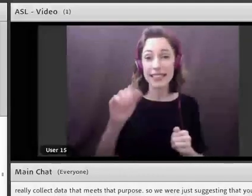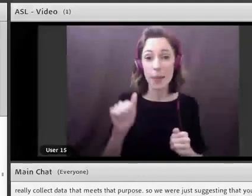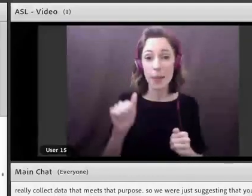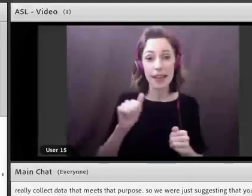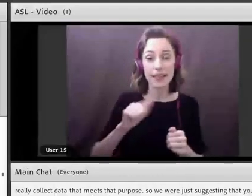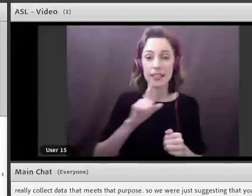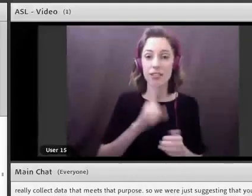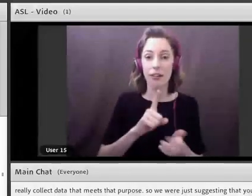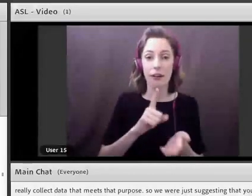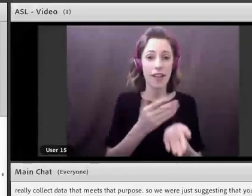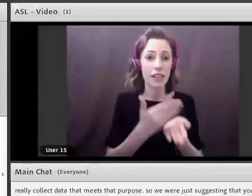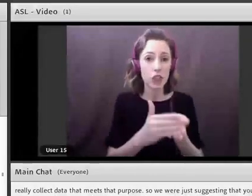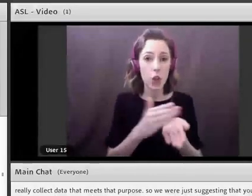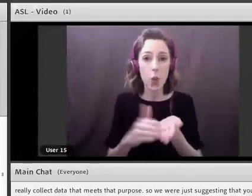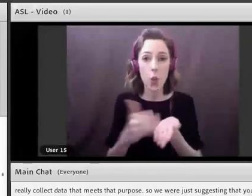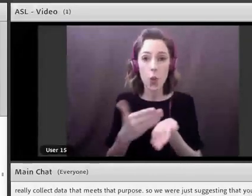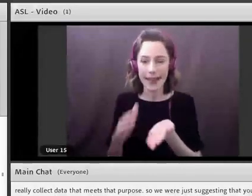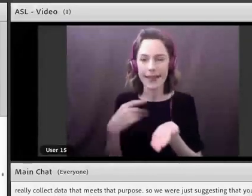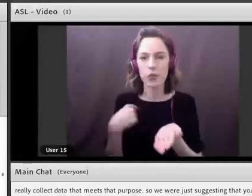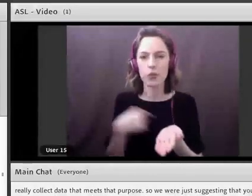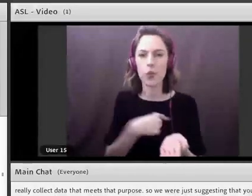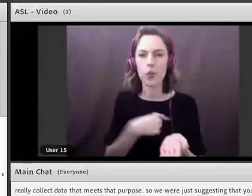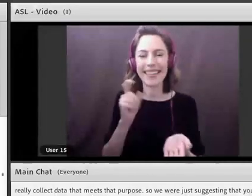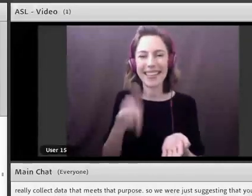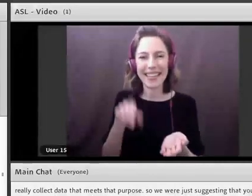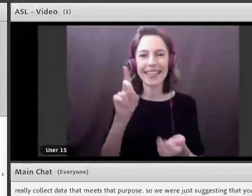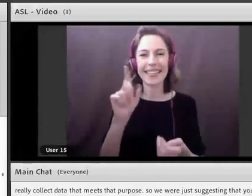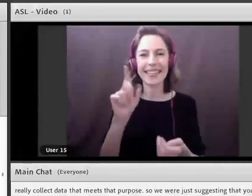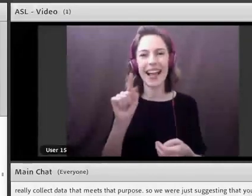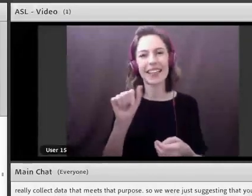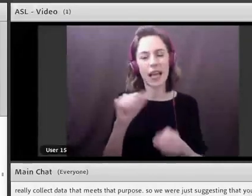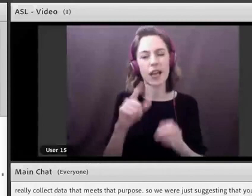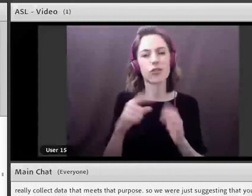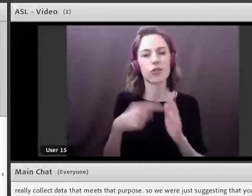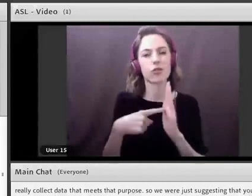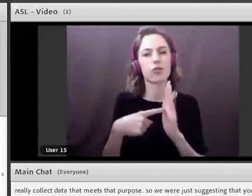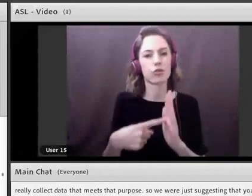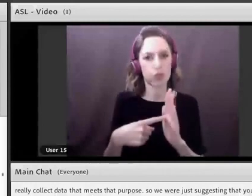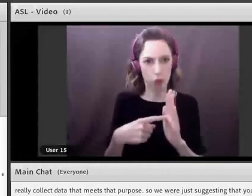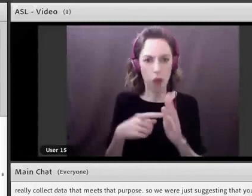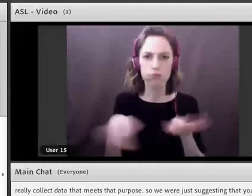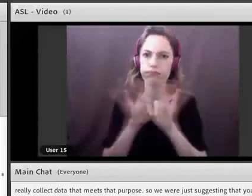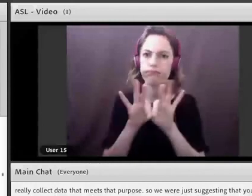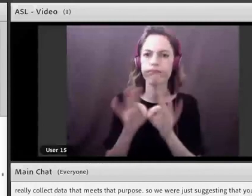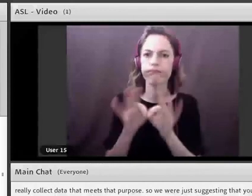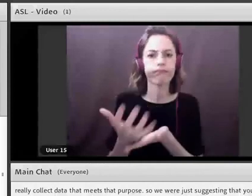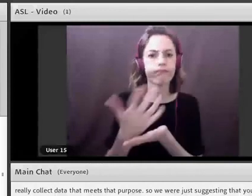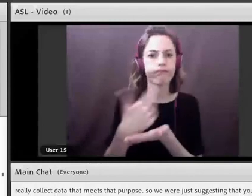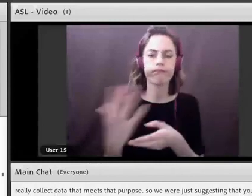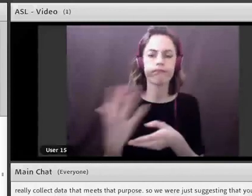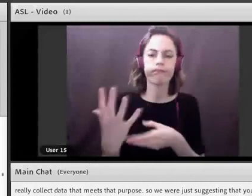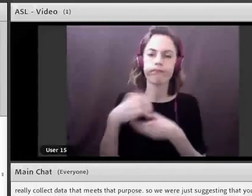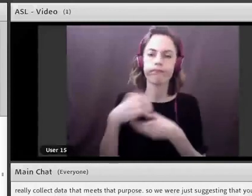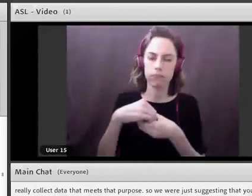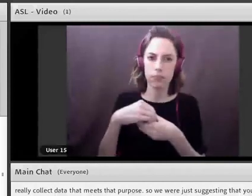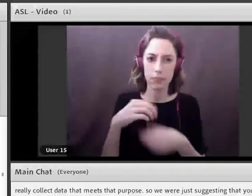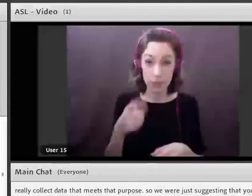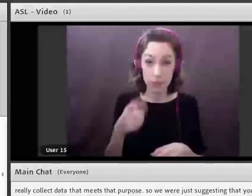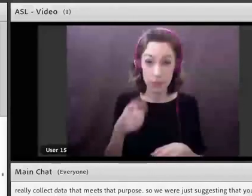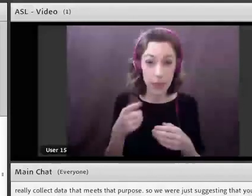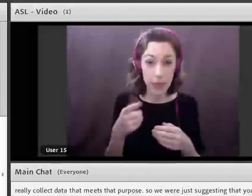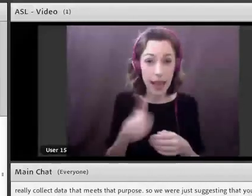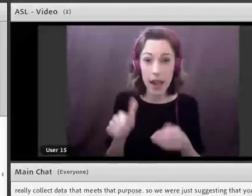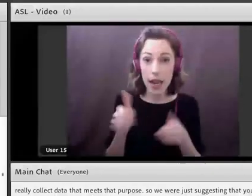the need to include those children. Is there a way that both can be used at the same time but fused together to produce accurate